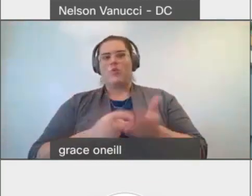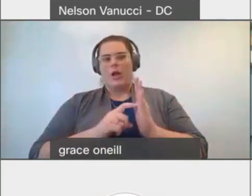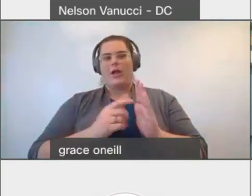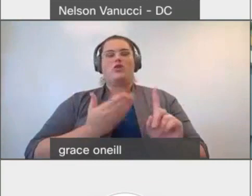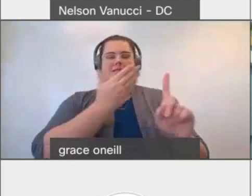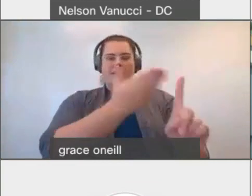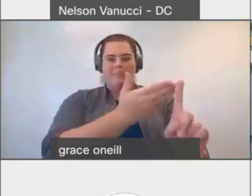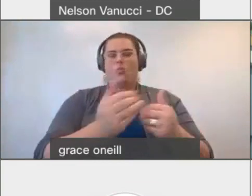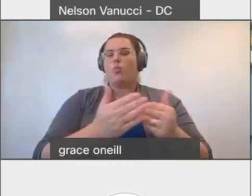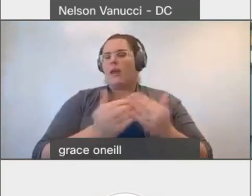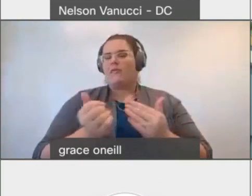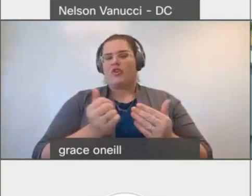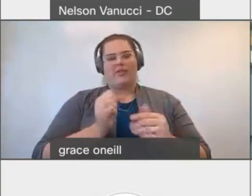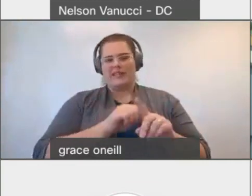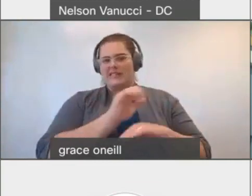DC Health for approval.